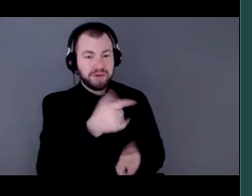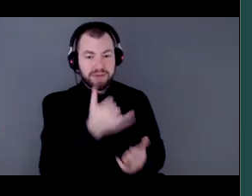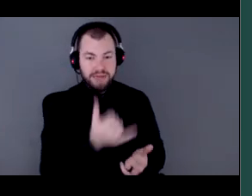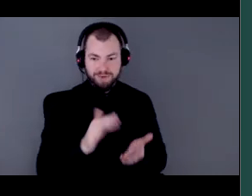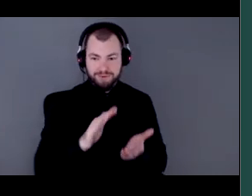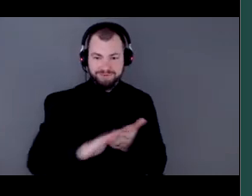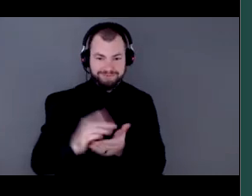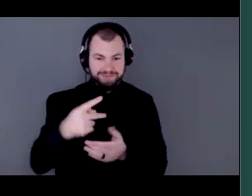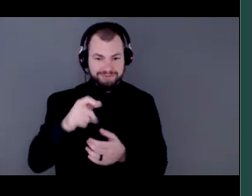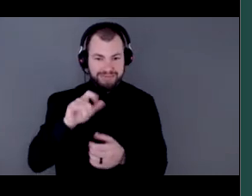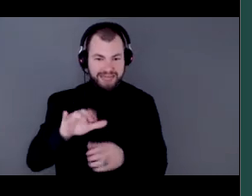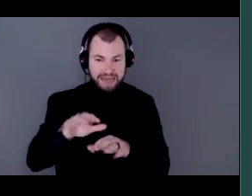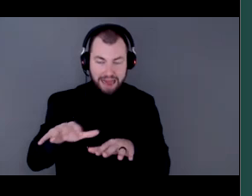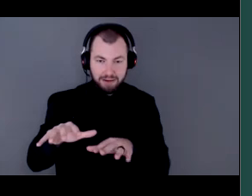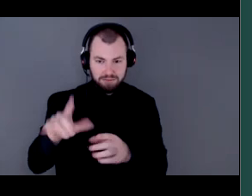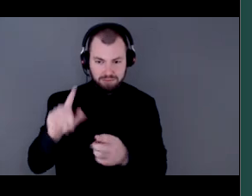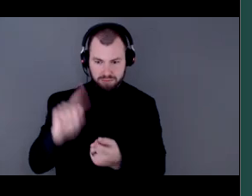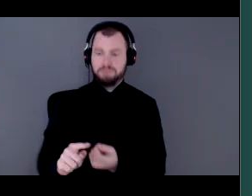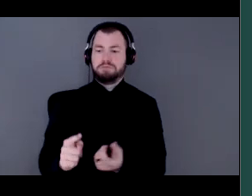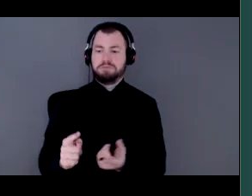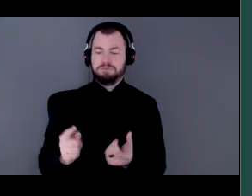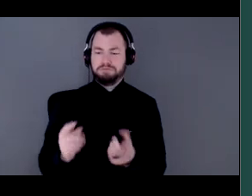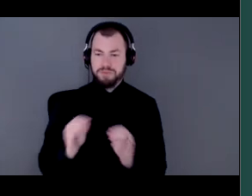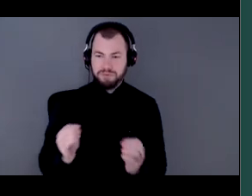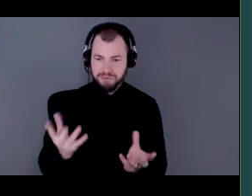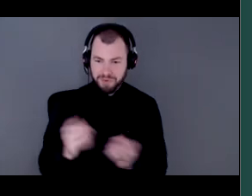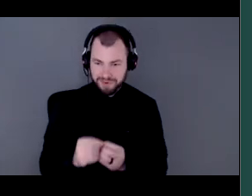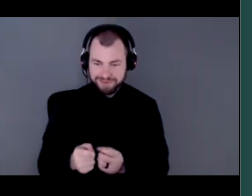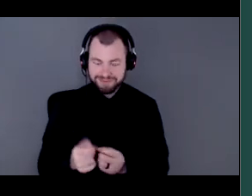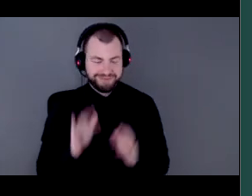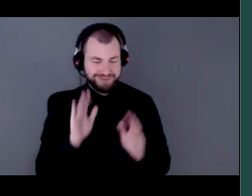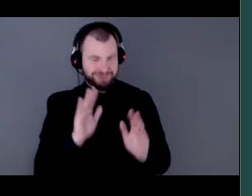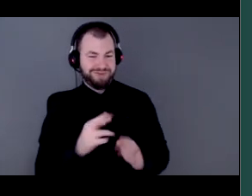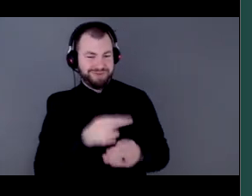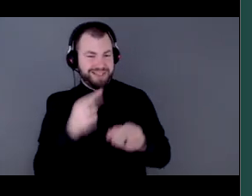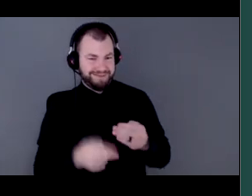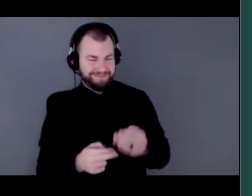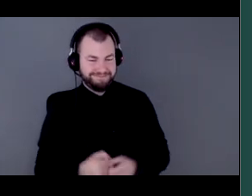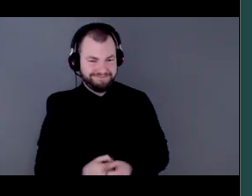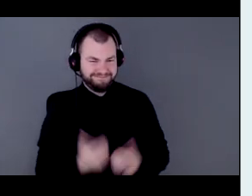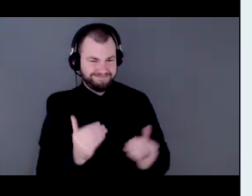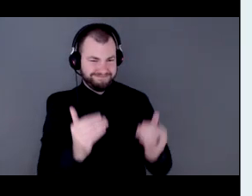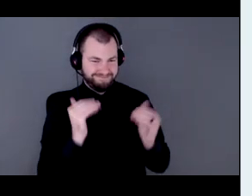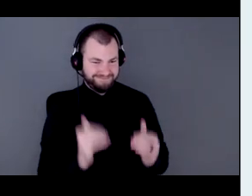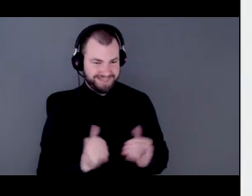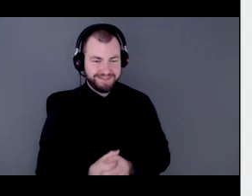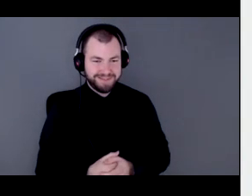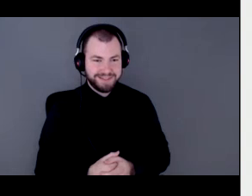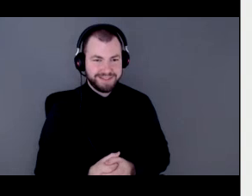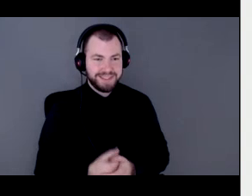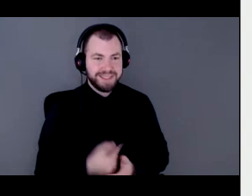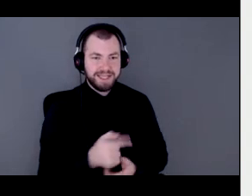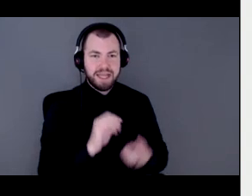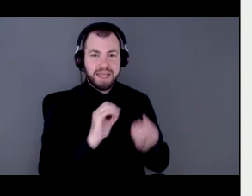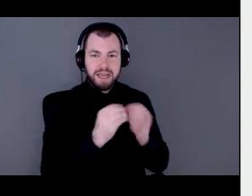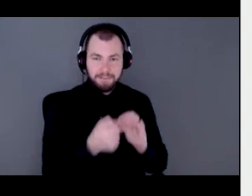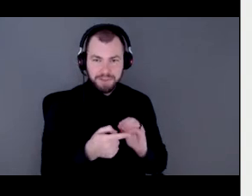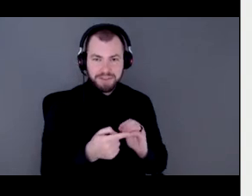So that was a good little outcome. Next slide. So this is just the numbers, 1,900